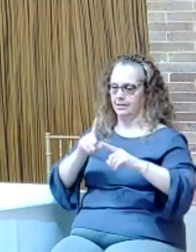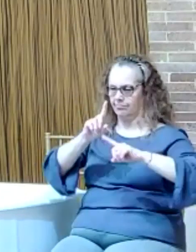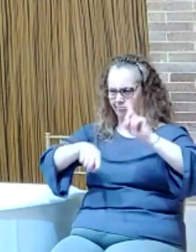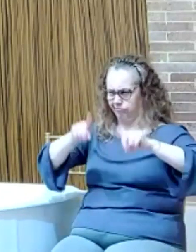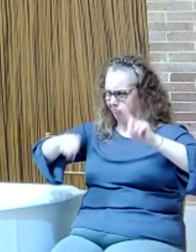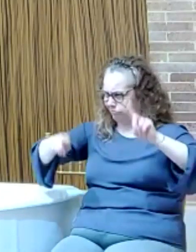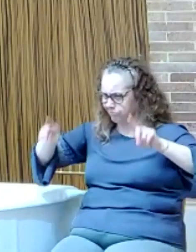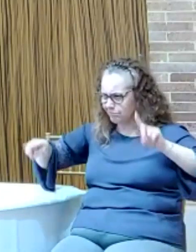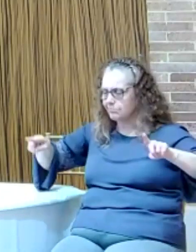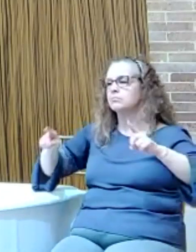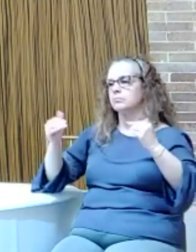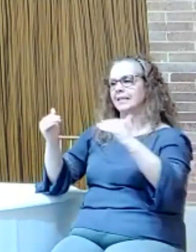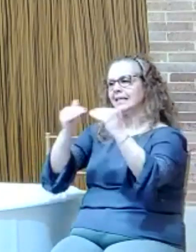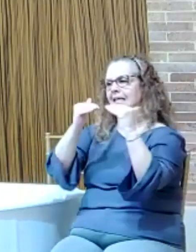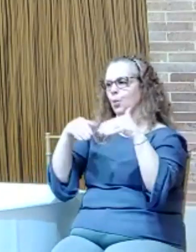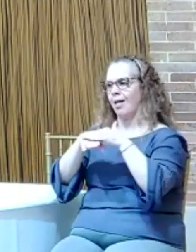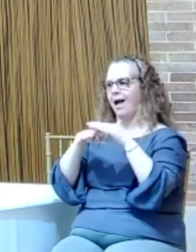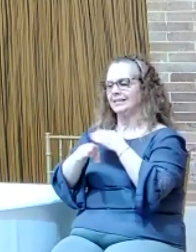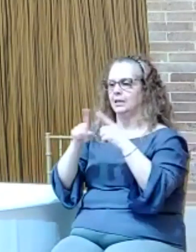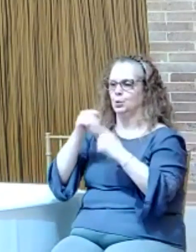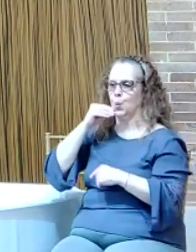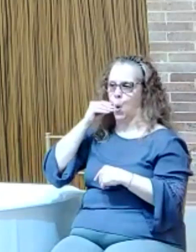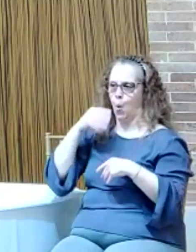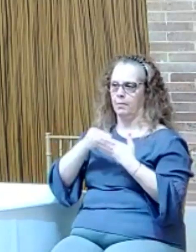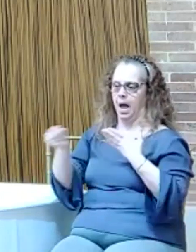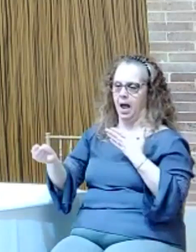equal access to home thank you